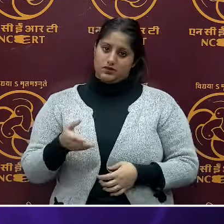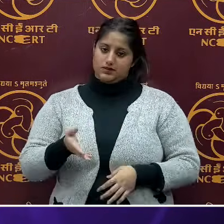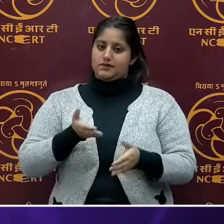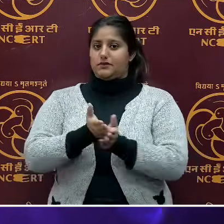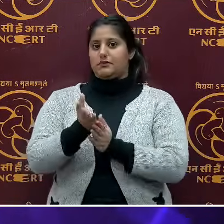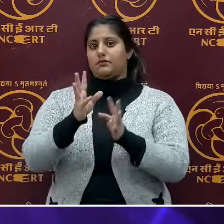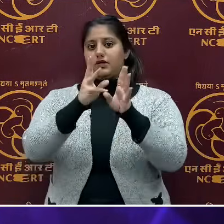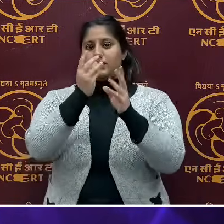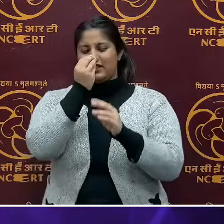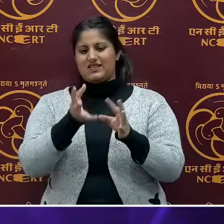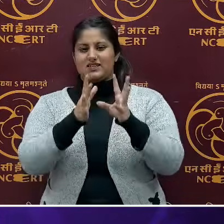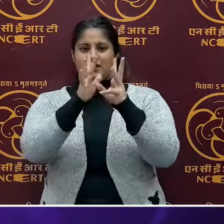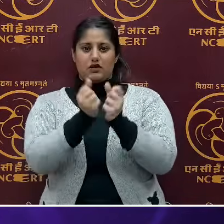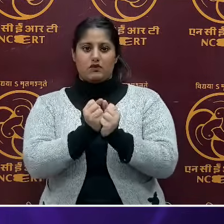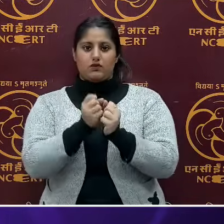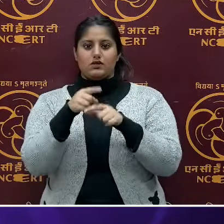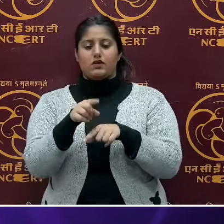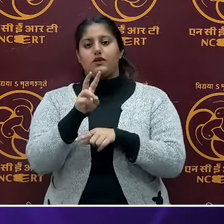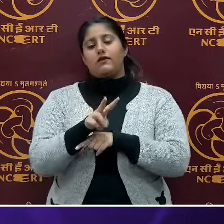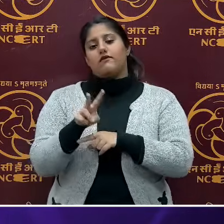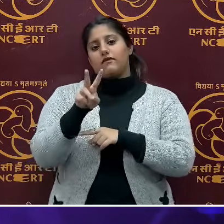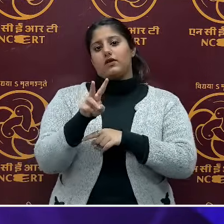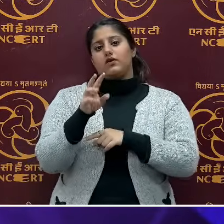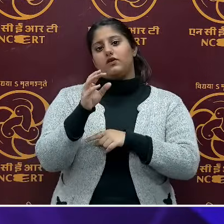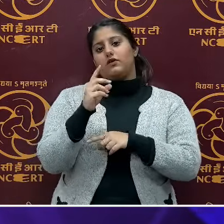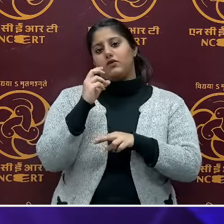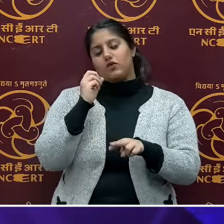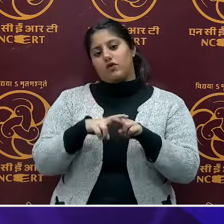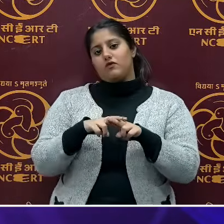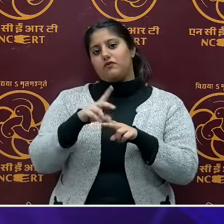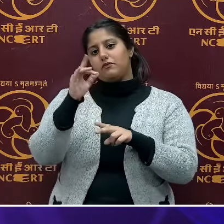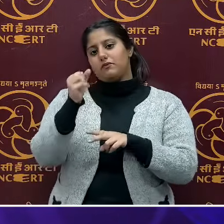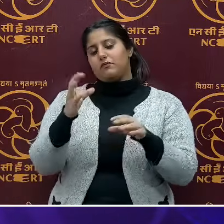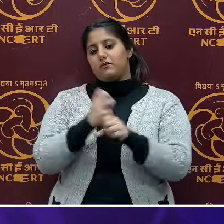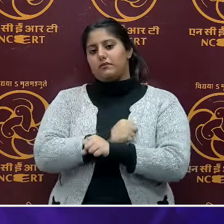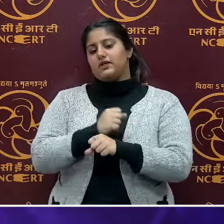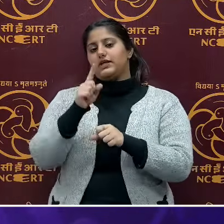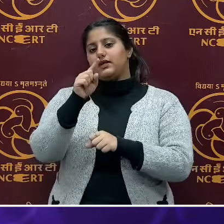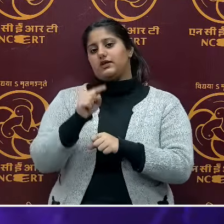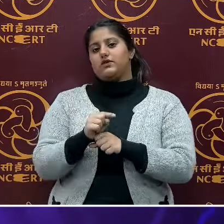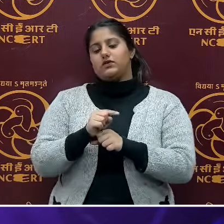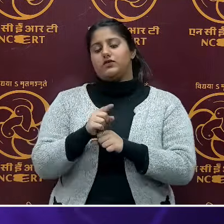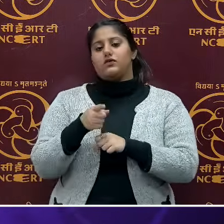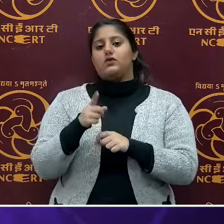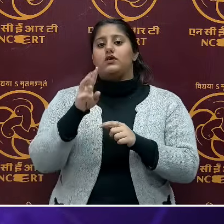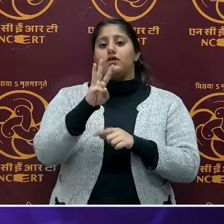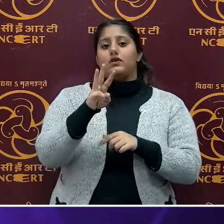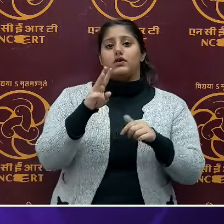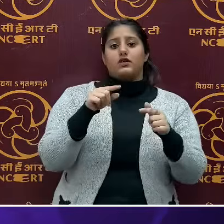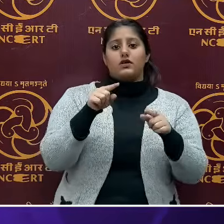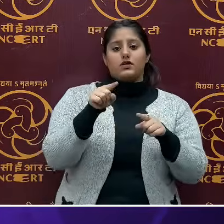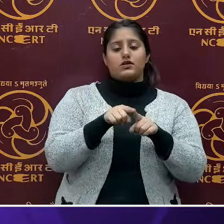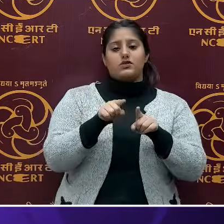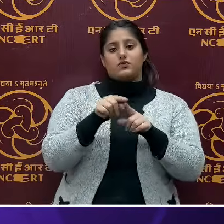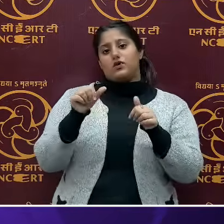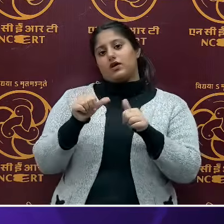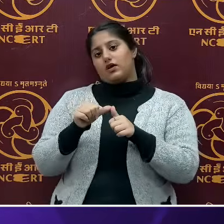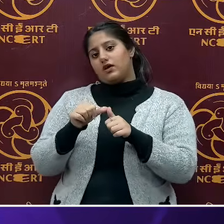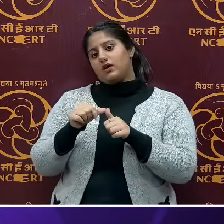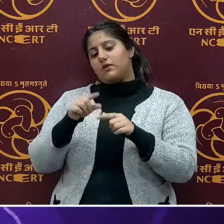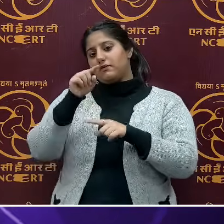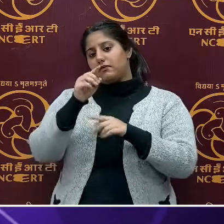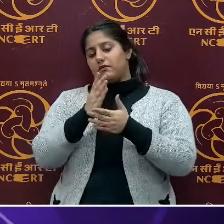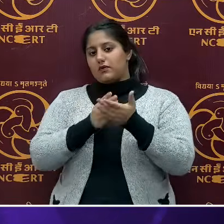easily calculate the value of the missing ratio. Right. Fine. So 3:A is proportion